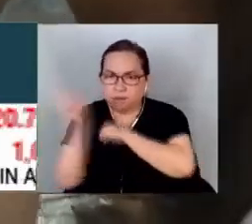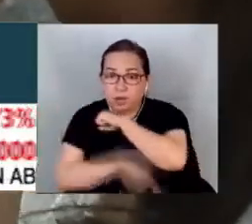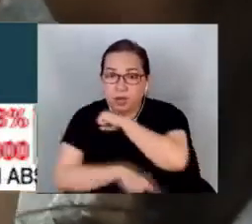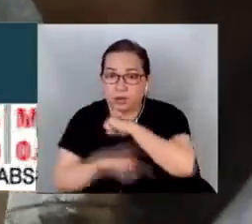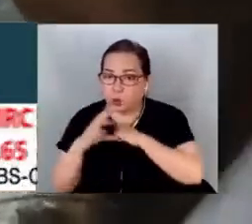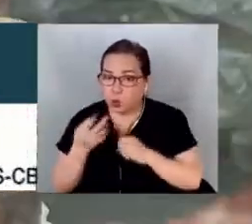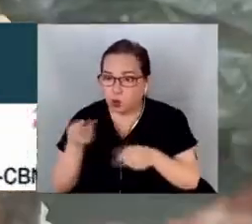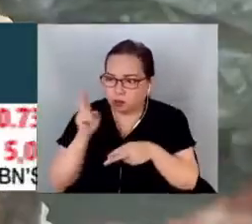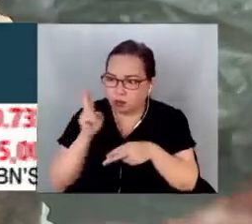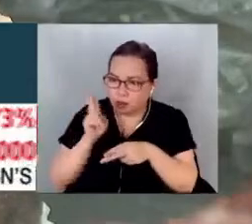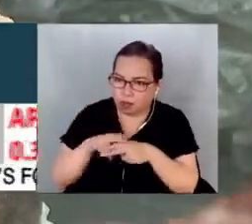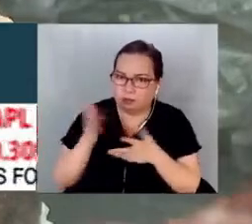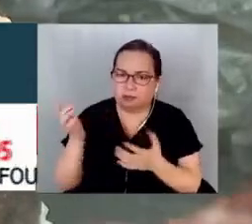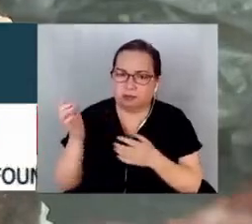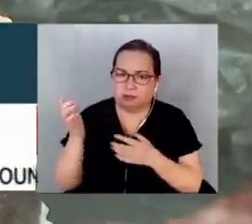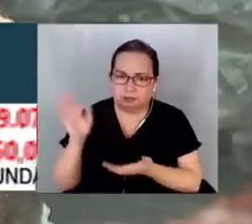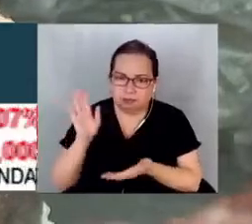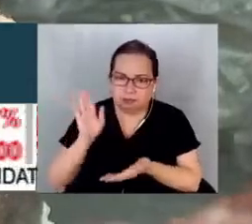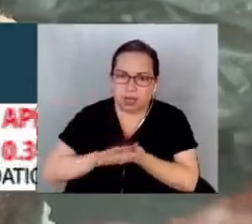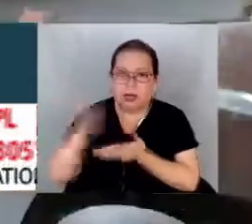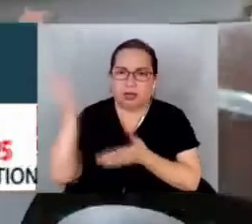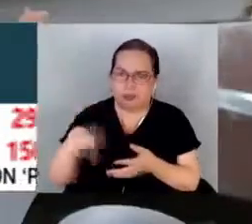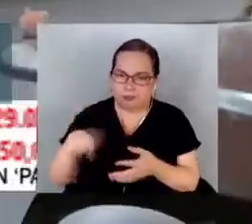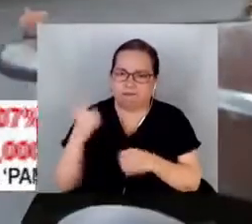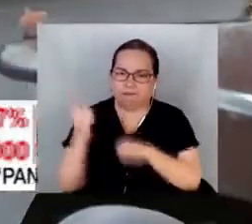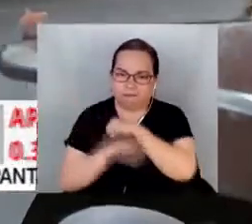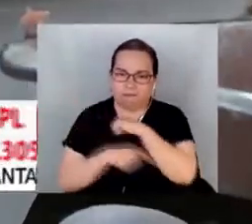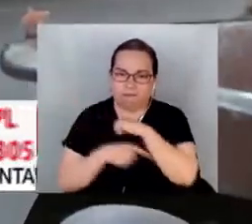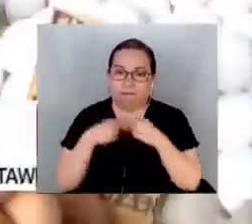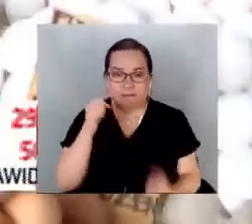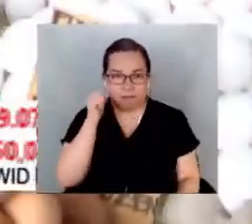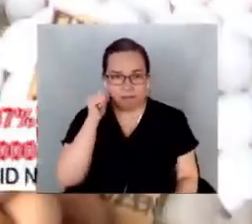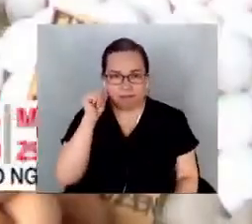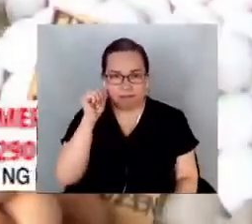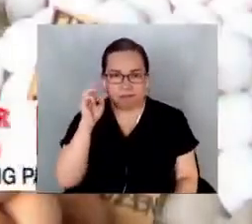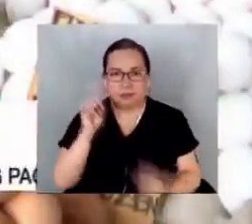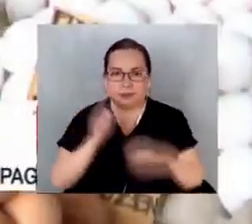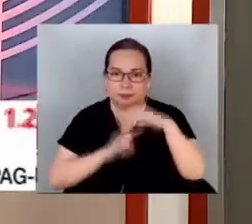overpricing. April Rafales, ABS-CBN News.